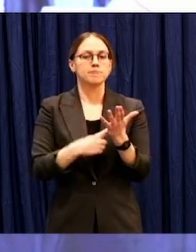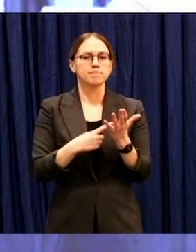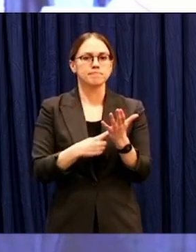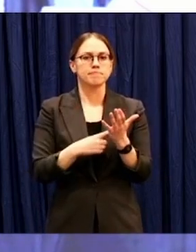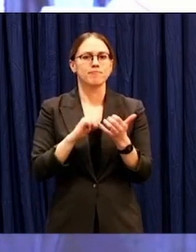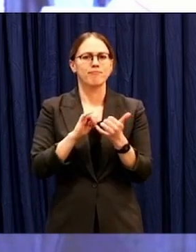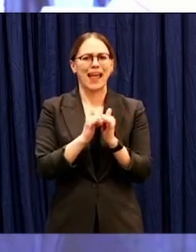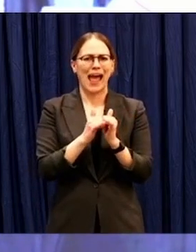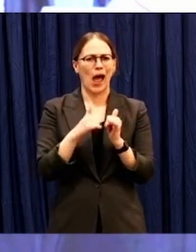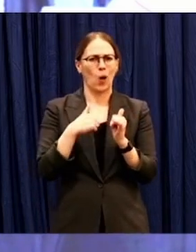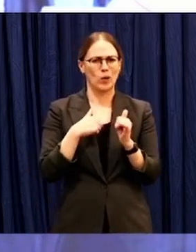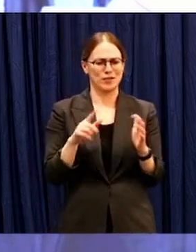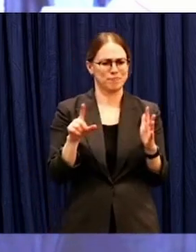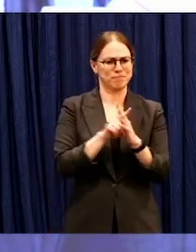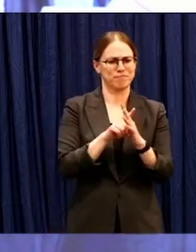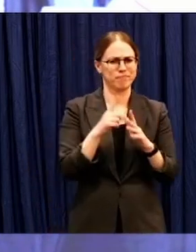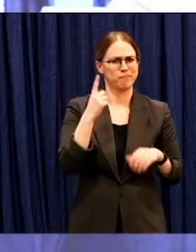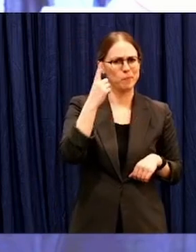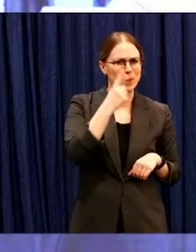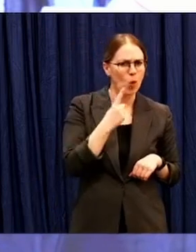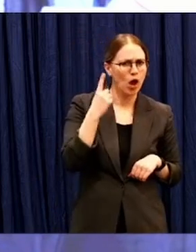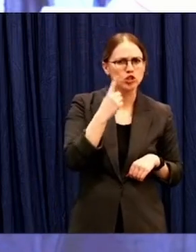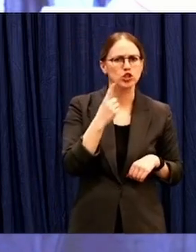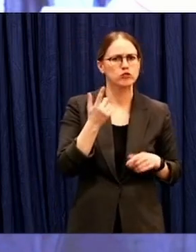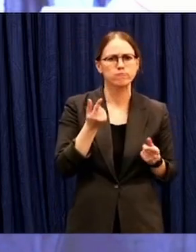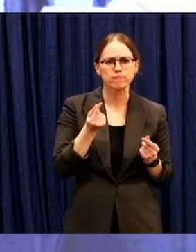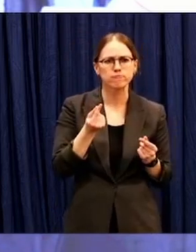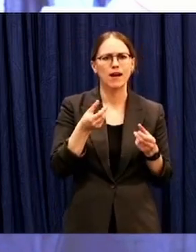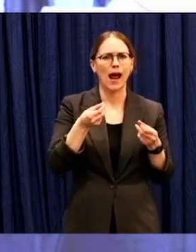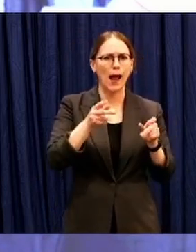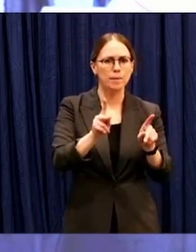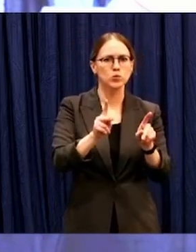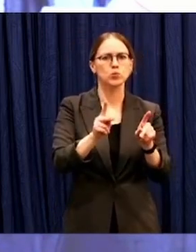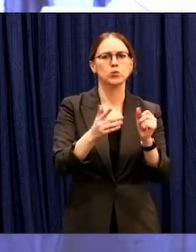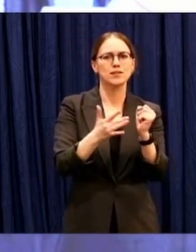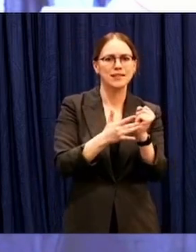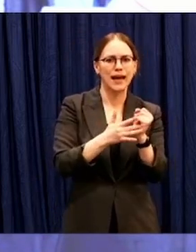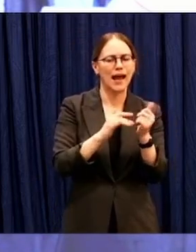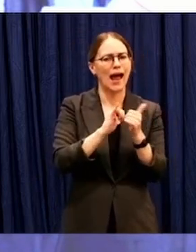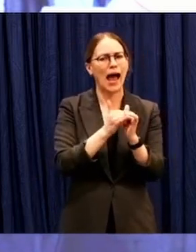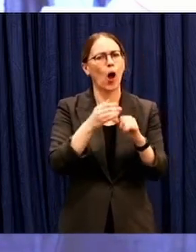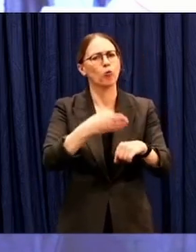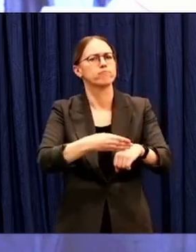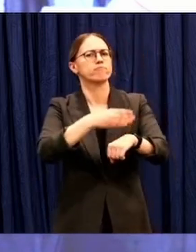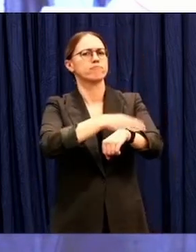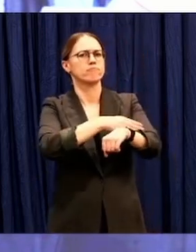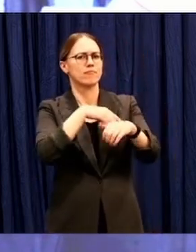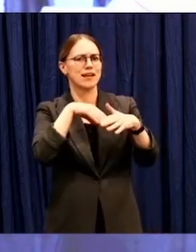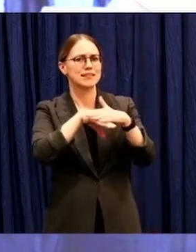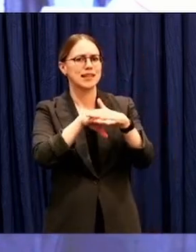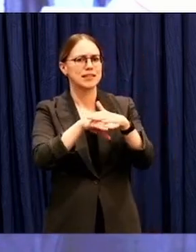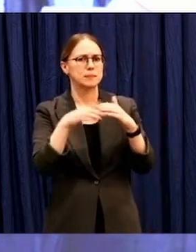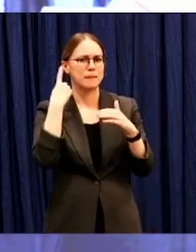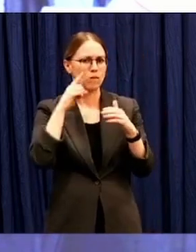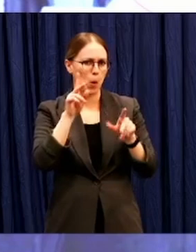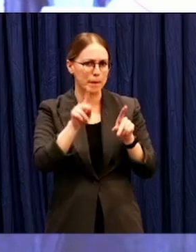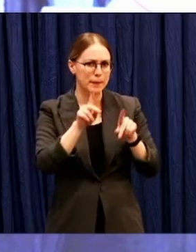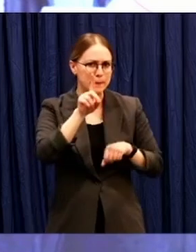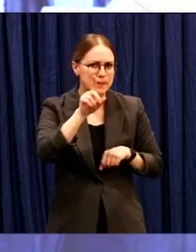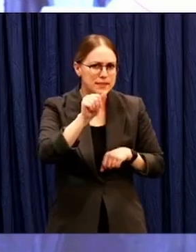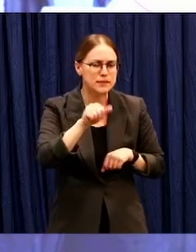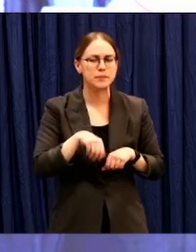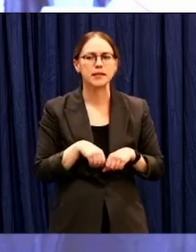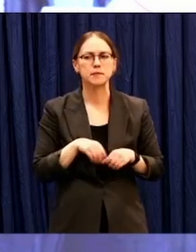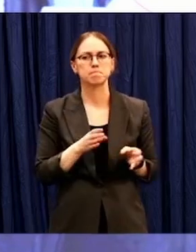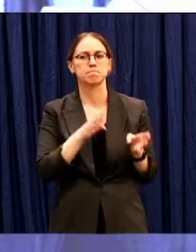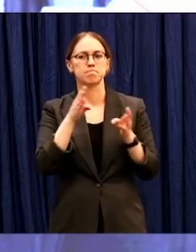wondering about opportunities for technology to provide accessibility solutions to people with disabilities,